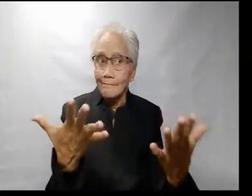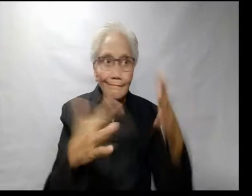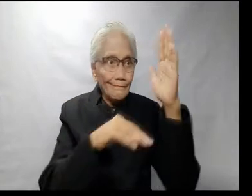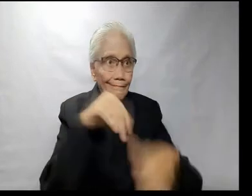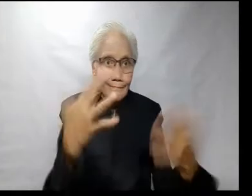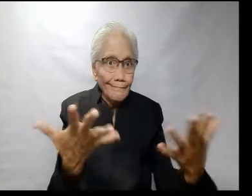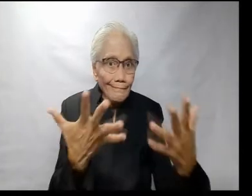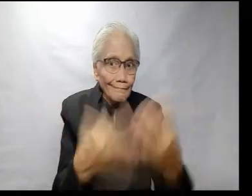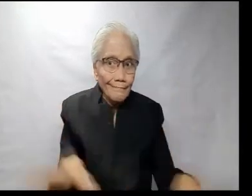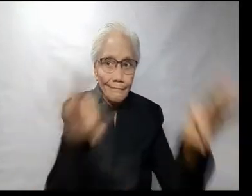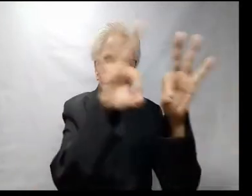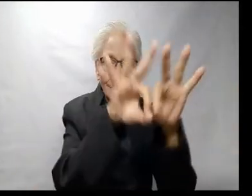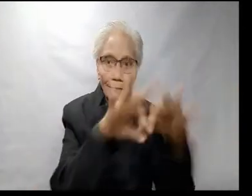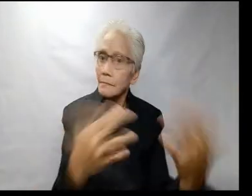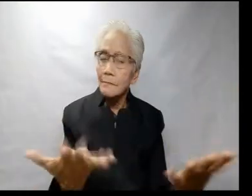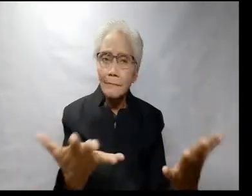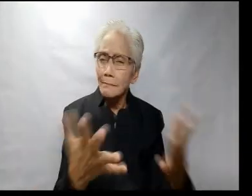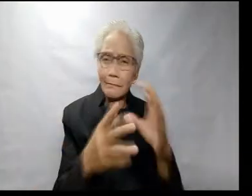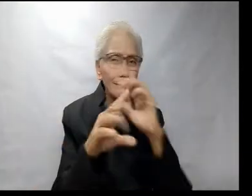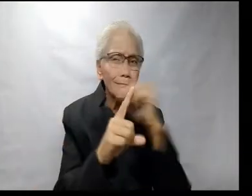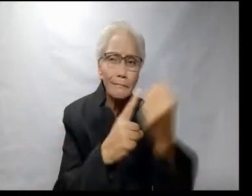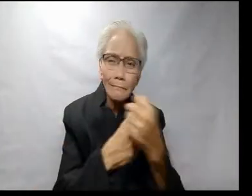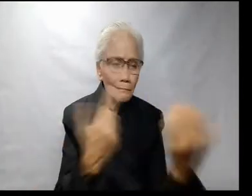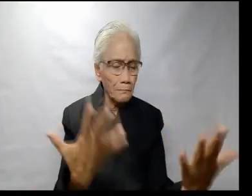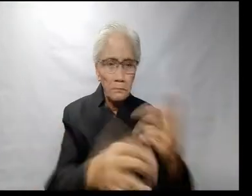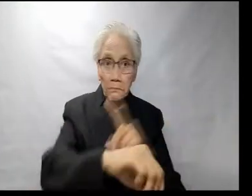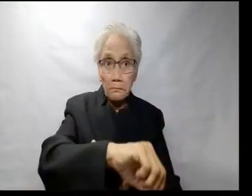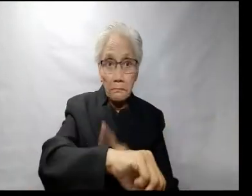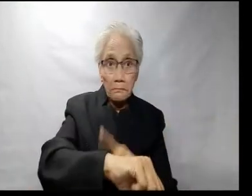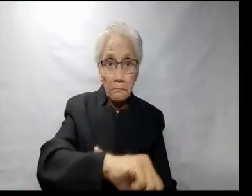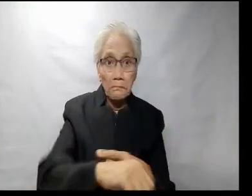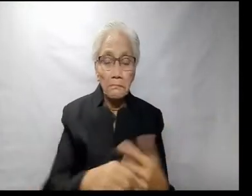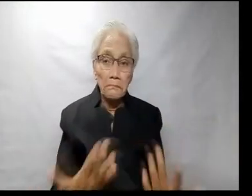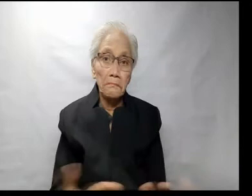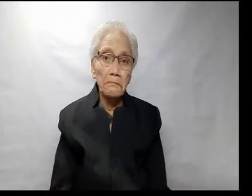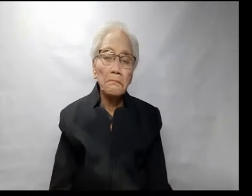than on significance. This is the paradox of our time.